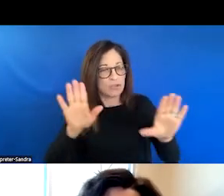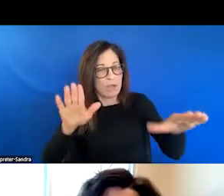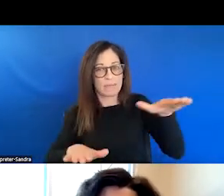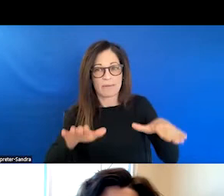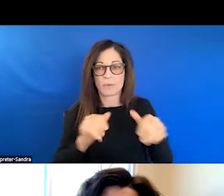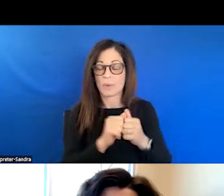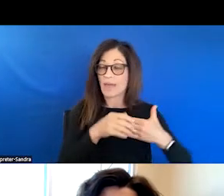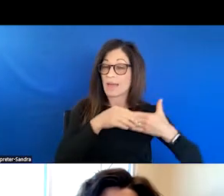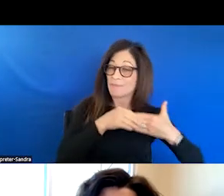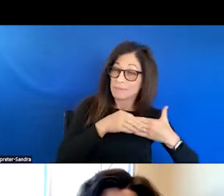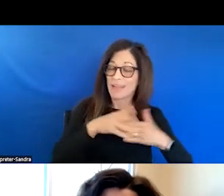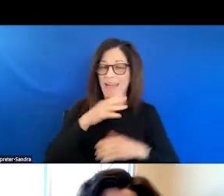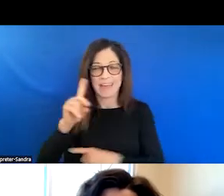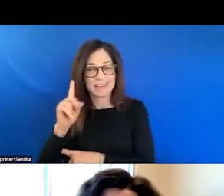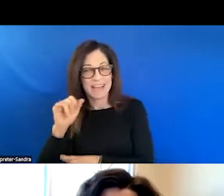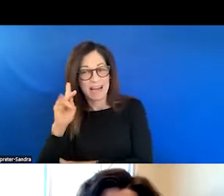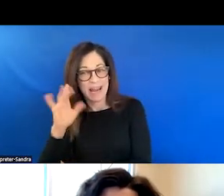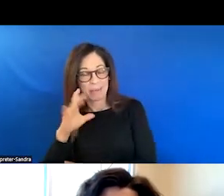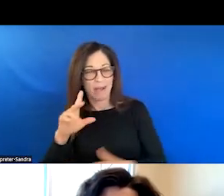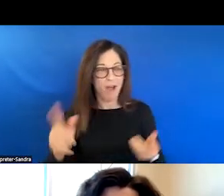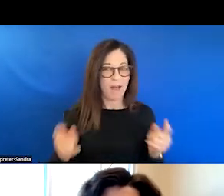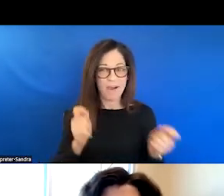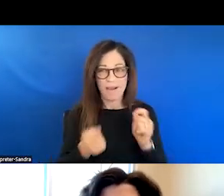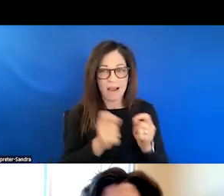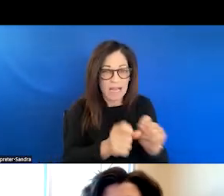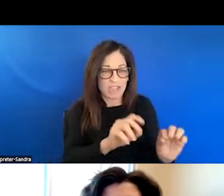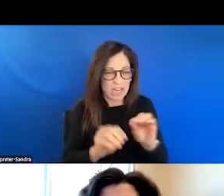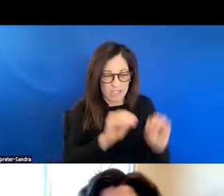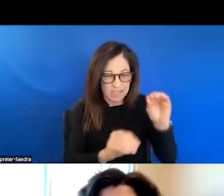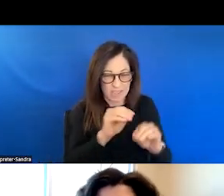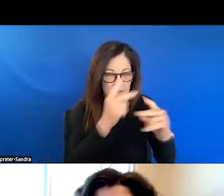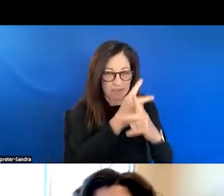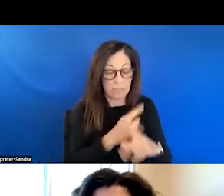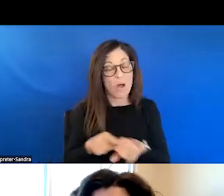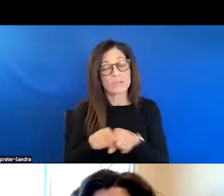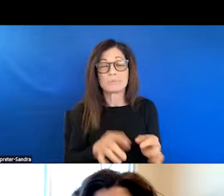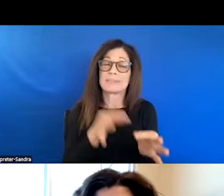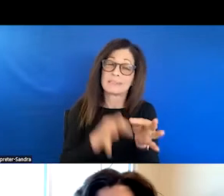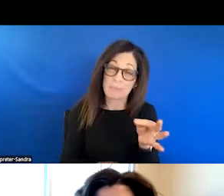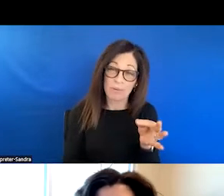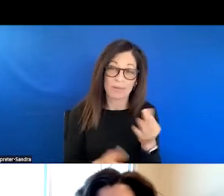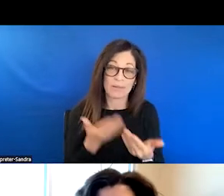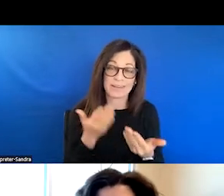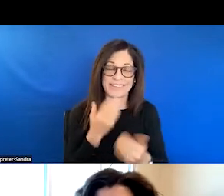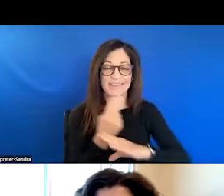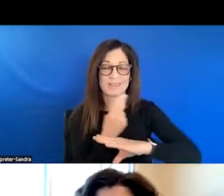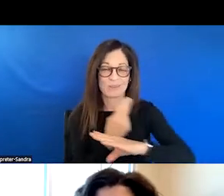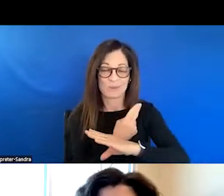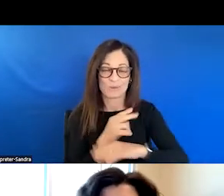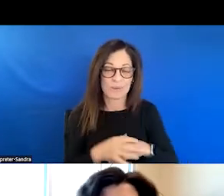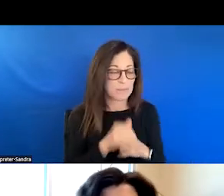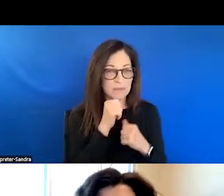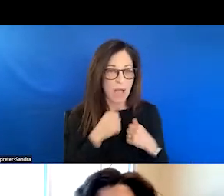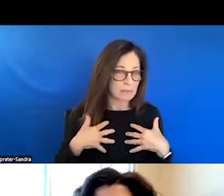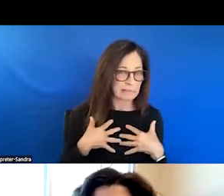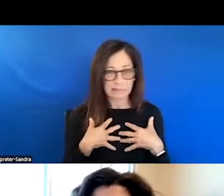and dynamic. I like being able to change some of the inputs, but it's also very simple to use. It's not